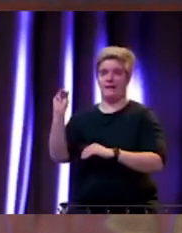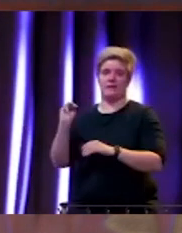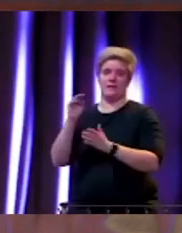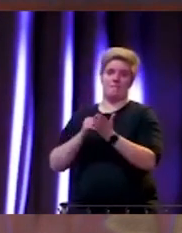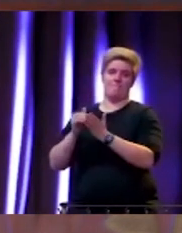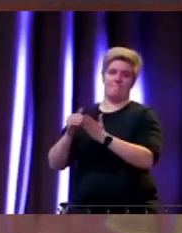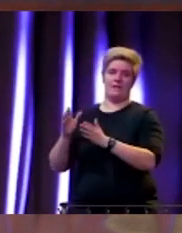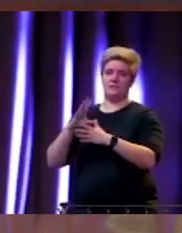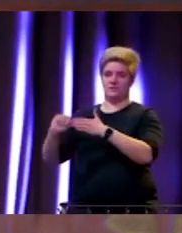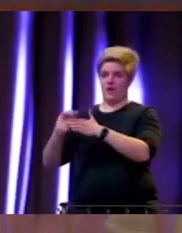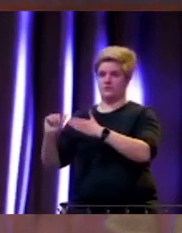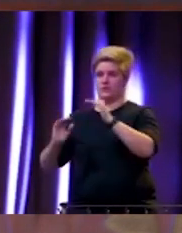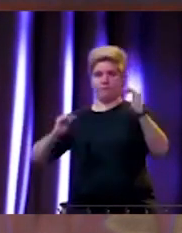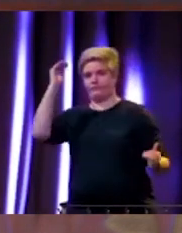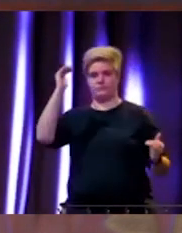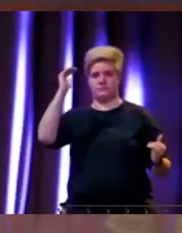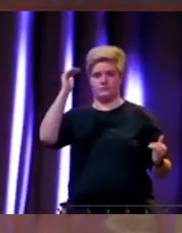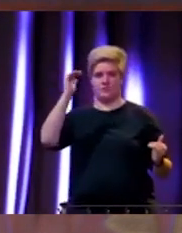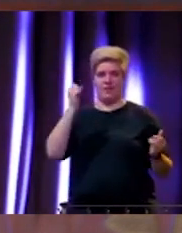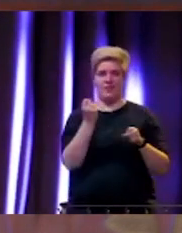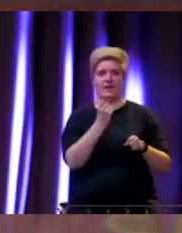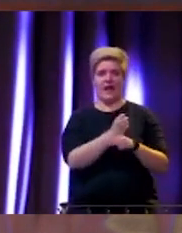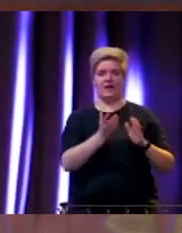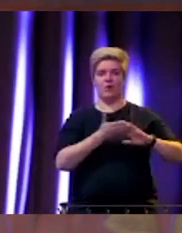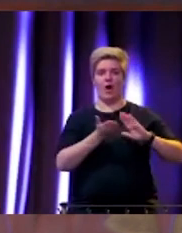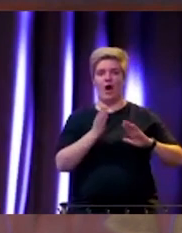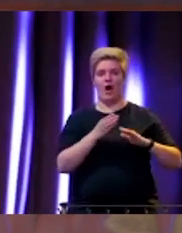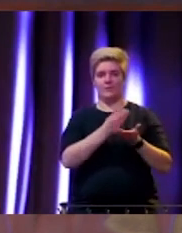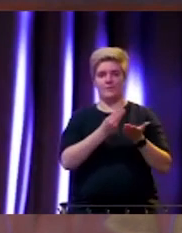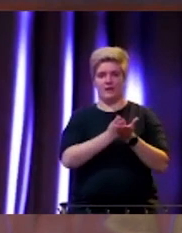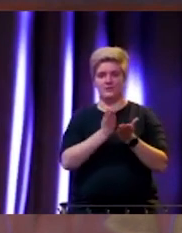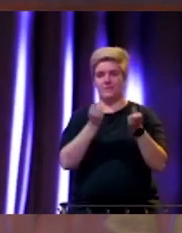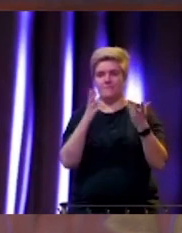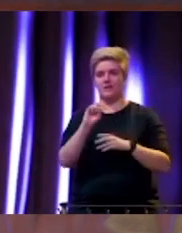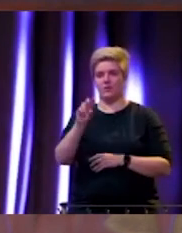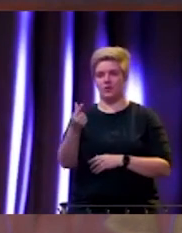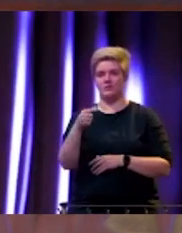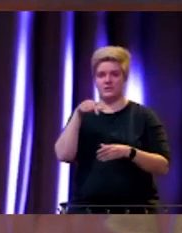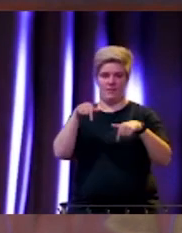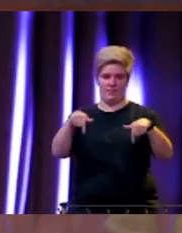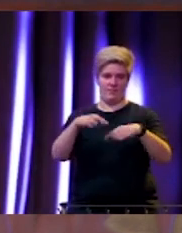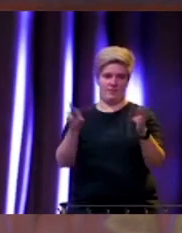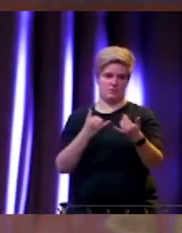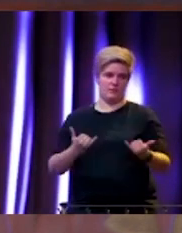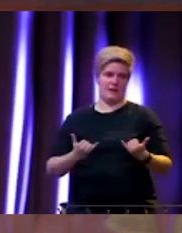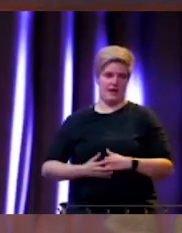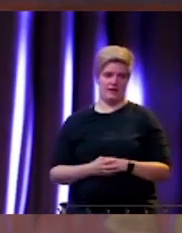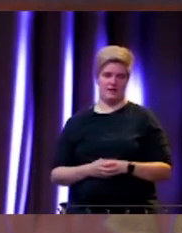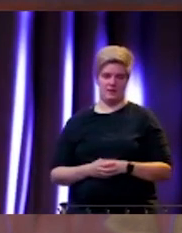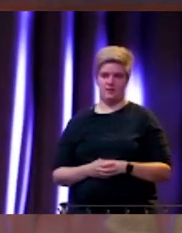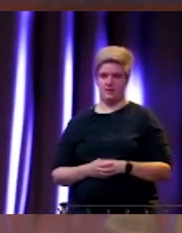million dollars, which eclipses the annual operating budget of many, many organizations that are in this room today,